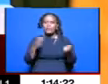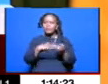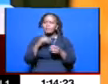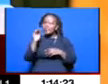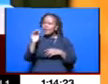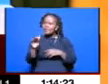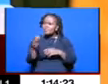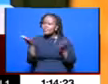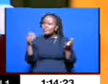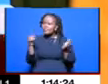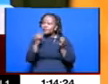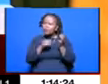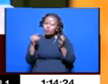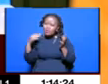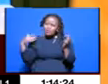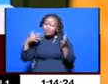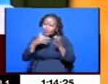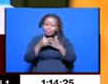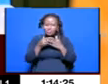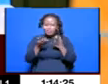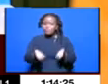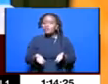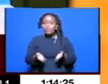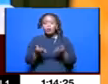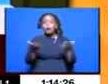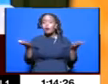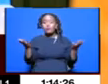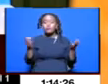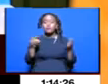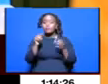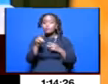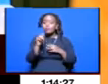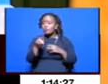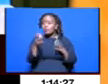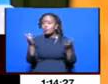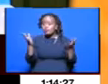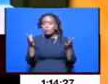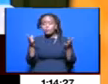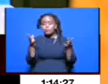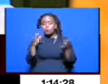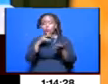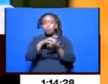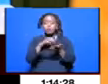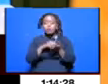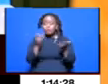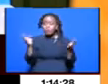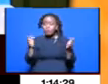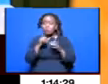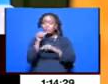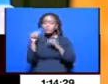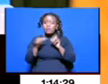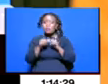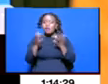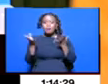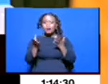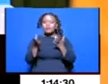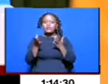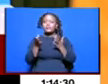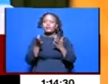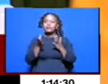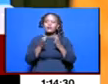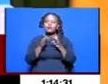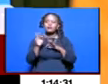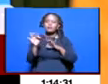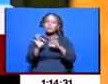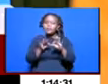find ourselves enmeshed in this kind of theorizing? Because right from the High